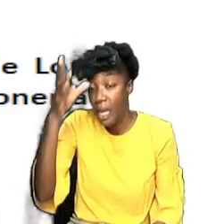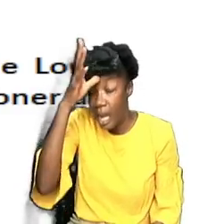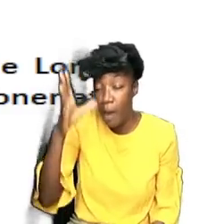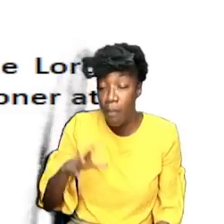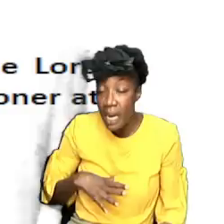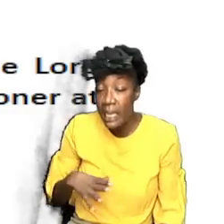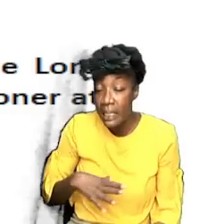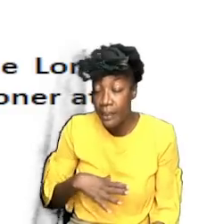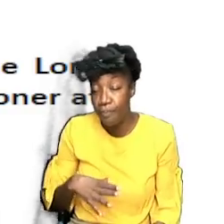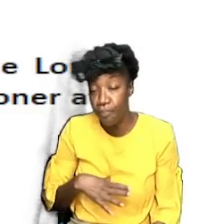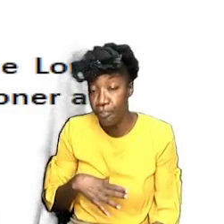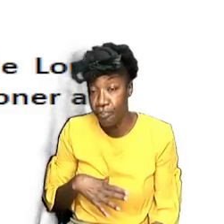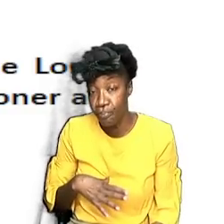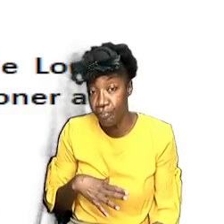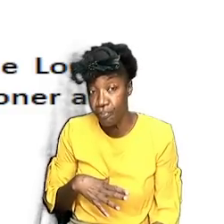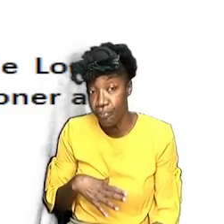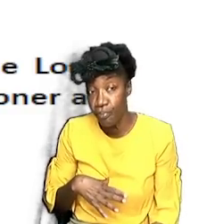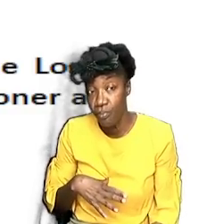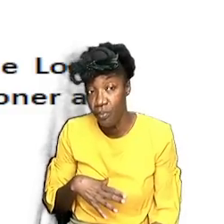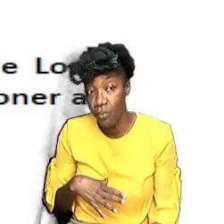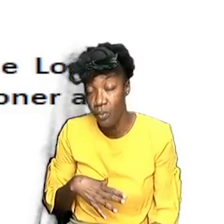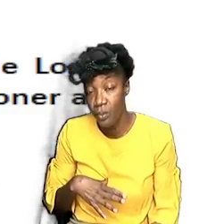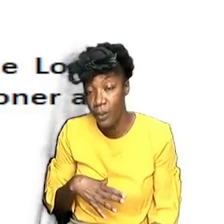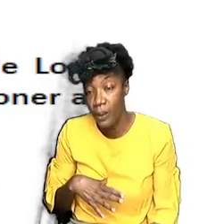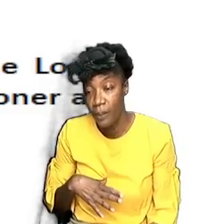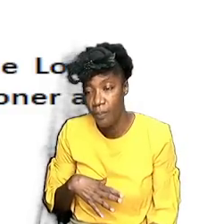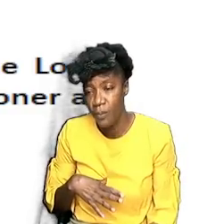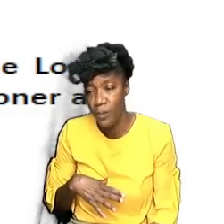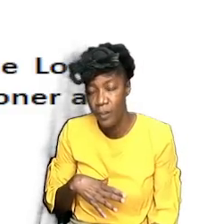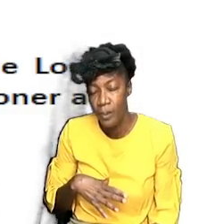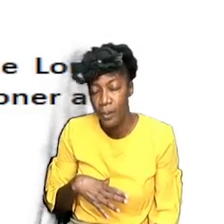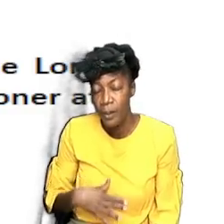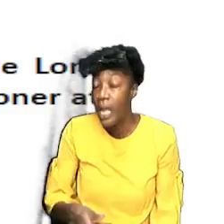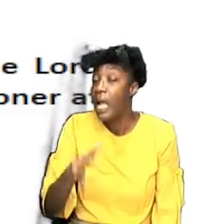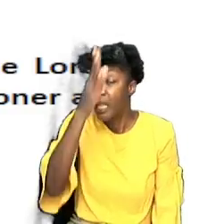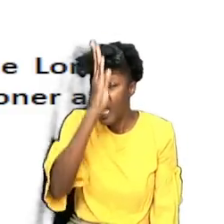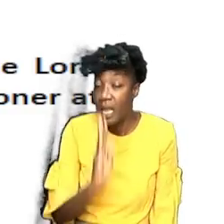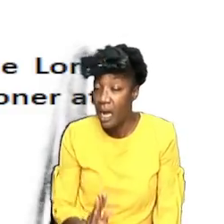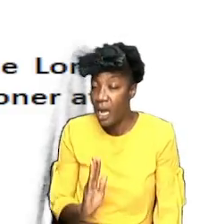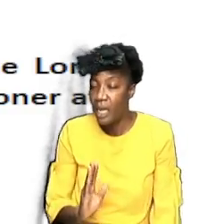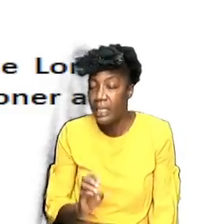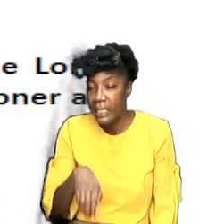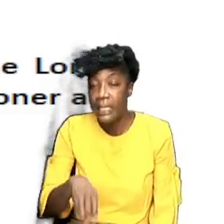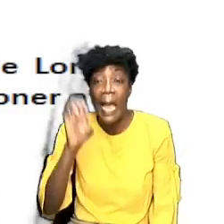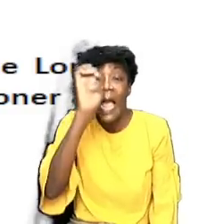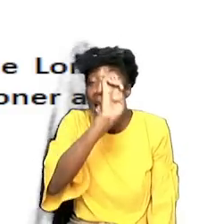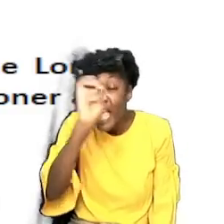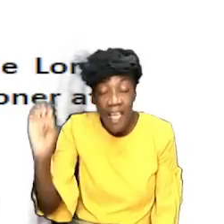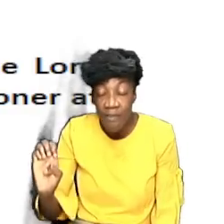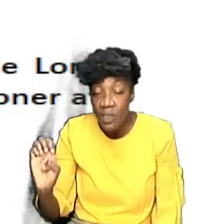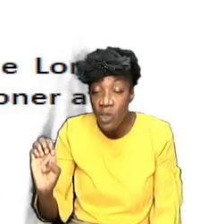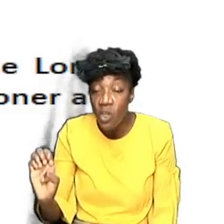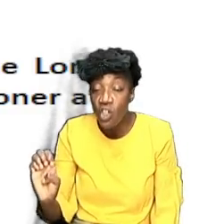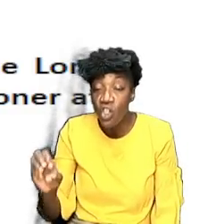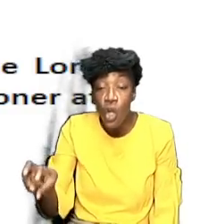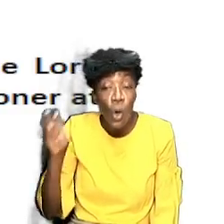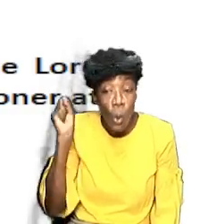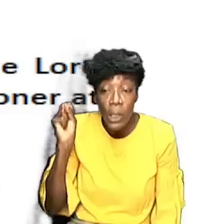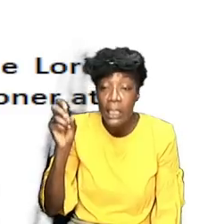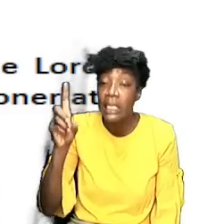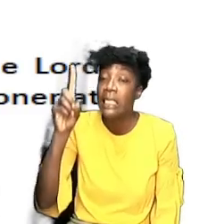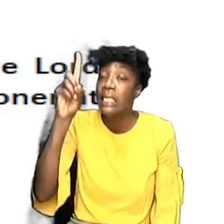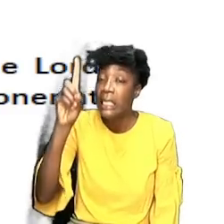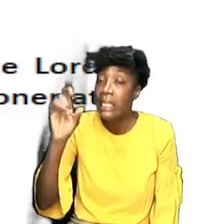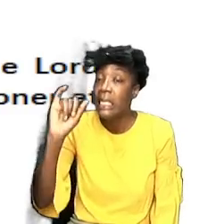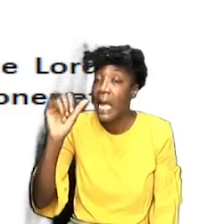silversmith. And as I said before, the main god in Ephesus was Diana, praise God. And it is